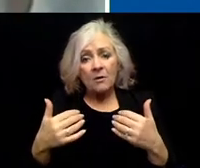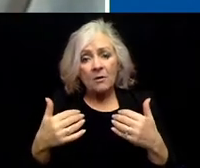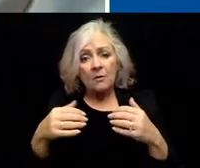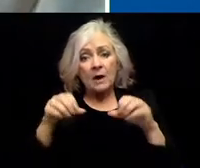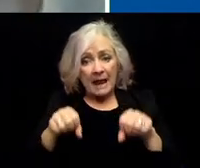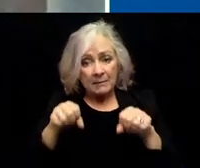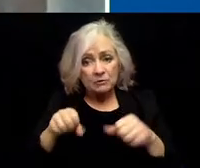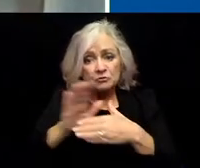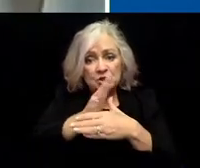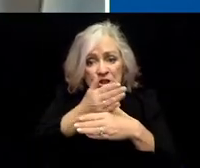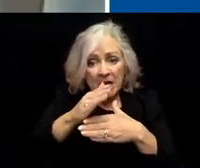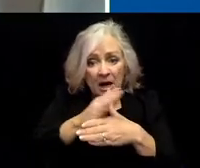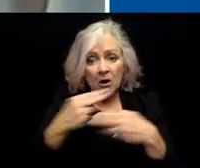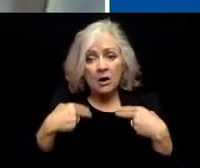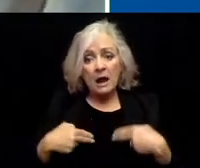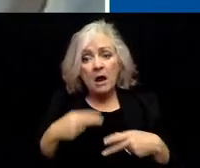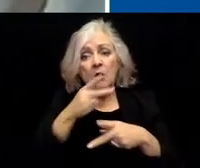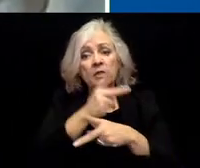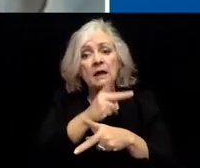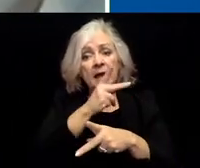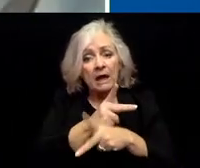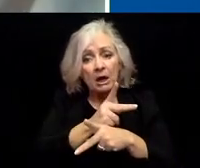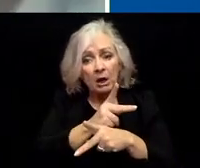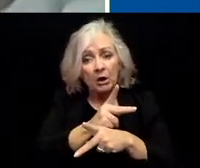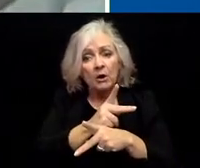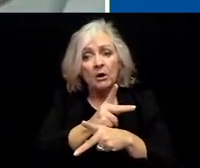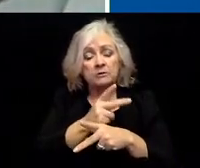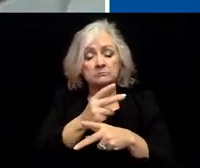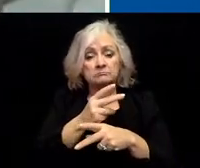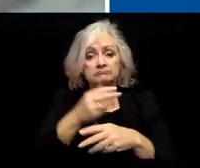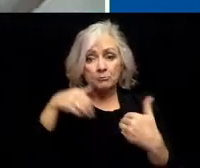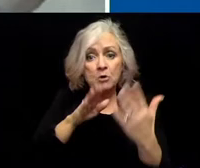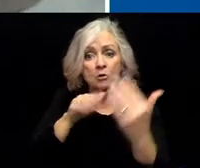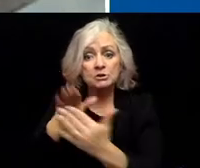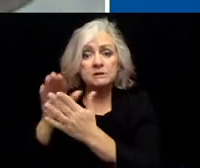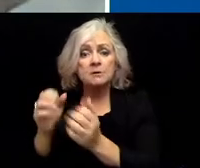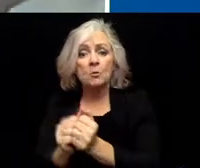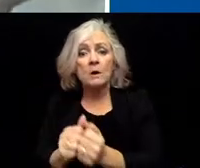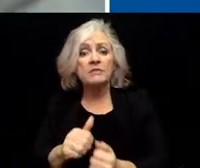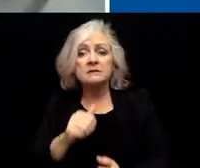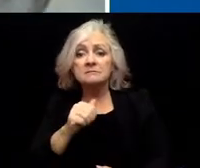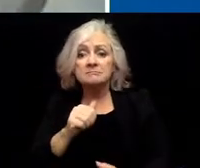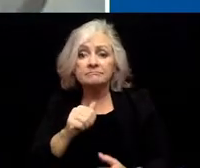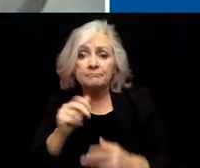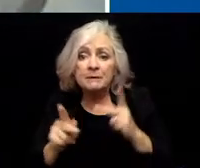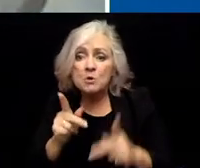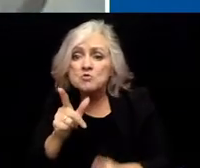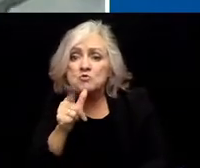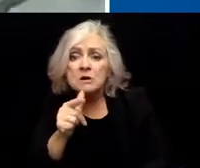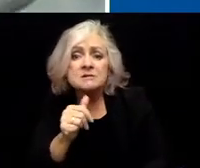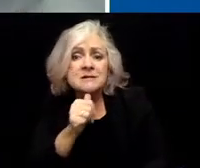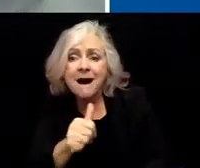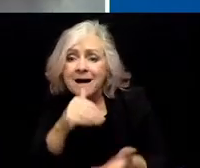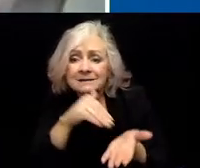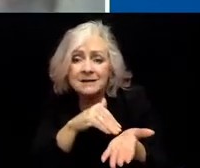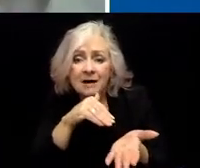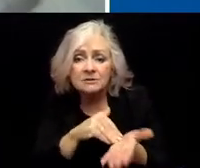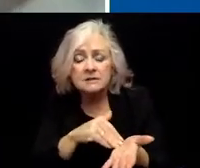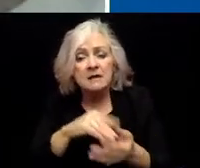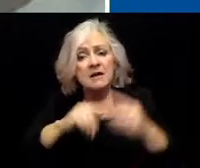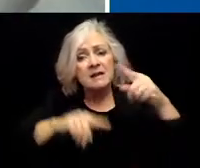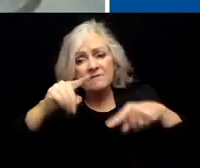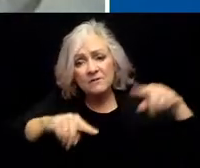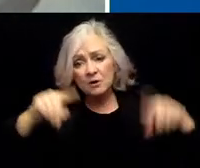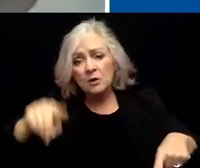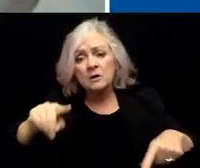interventions to non-physician workers. This is a very diverse group of people, community health workers, peers,